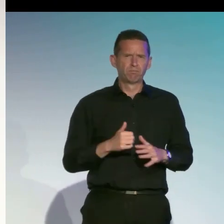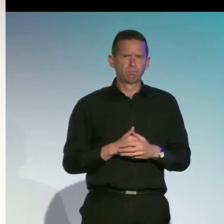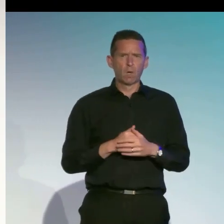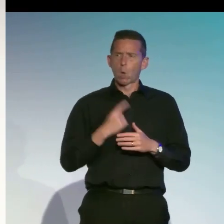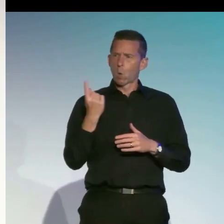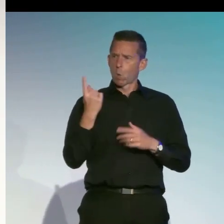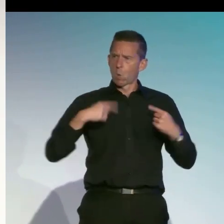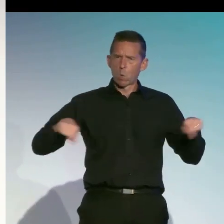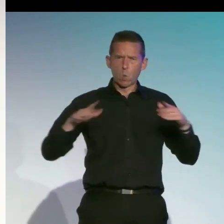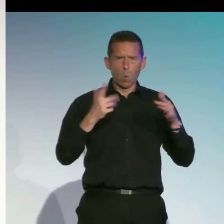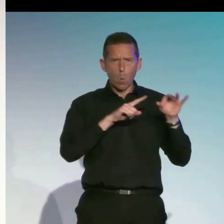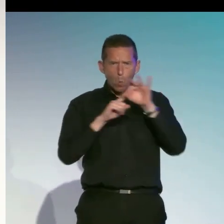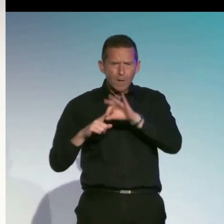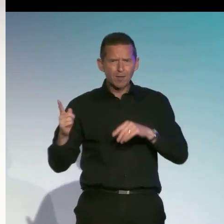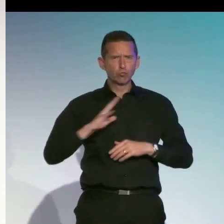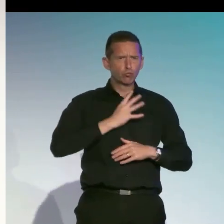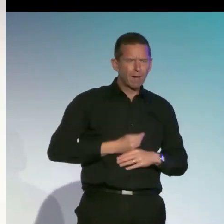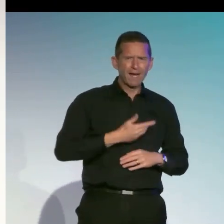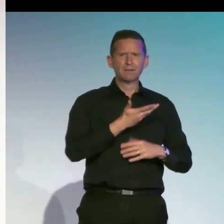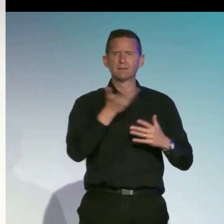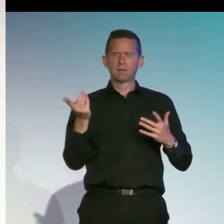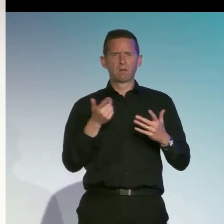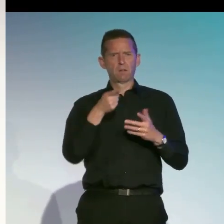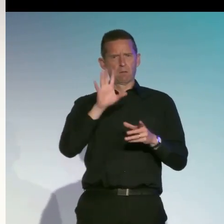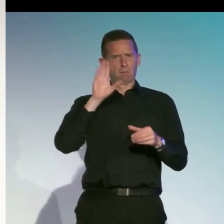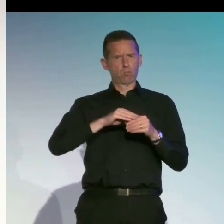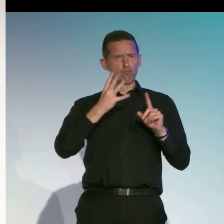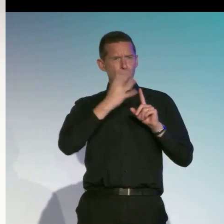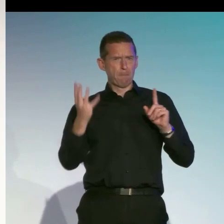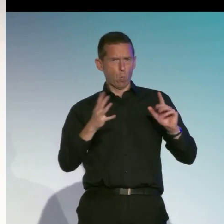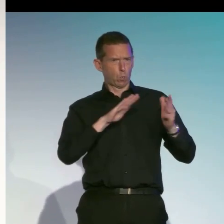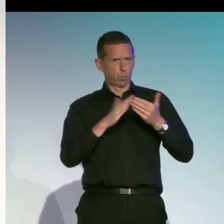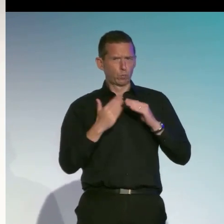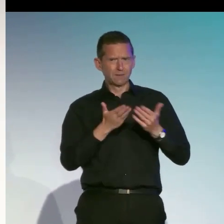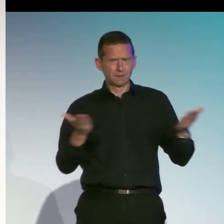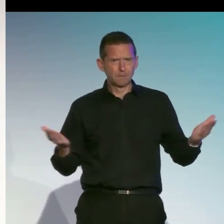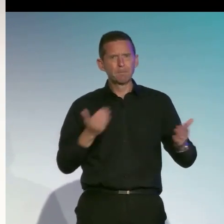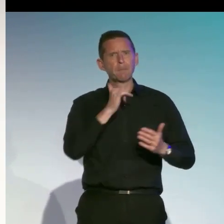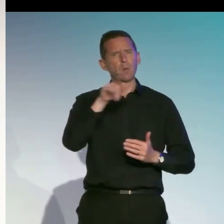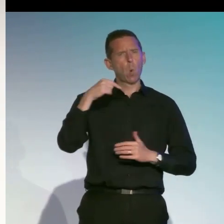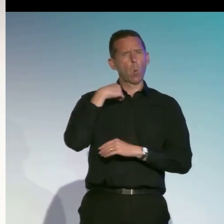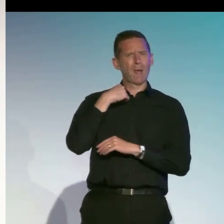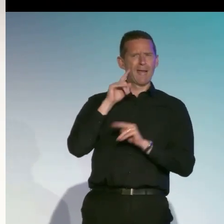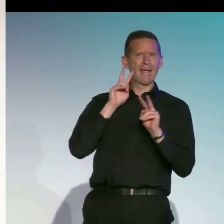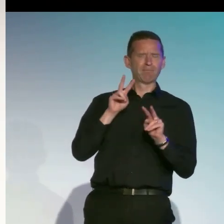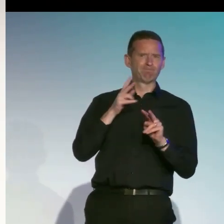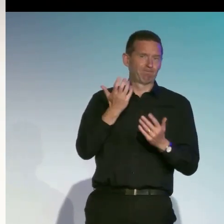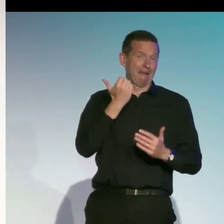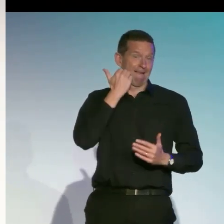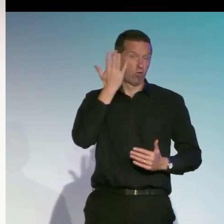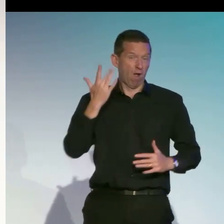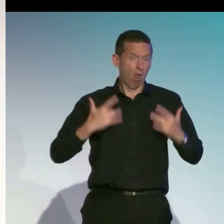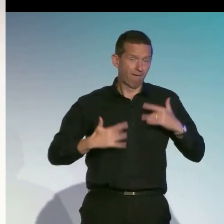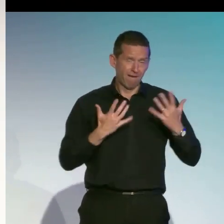those of us who are queer, who are trans, who are part of the quote-unquote rainbow community, we might recognize that in our everyday